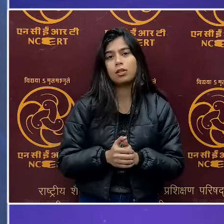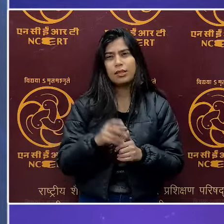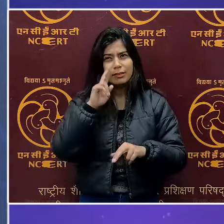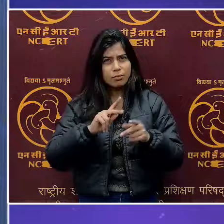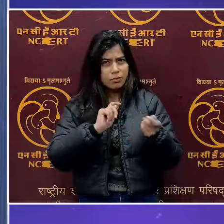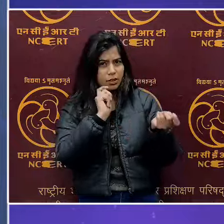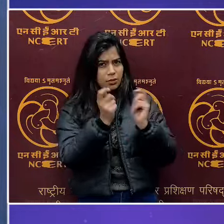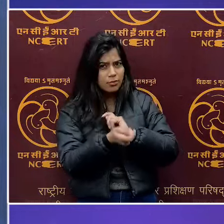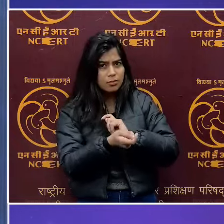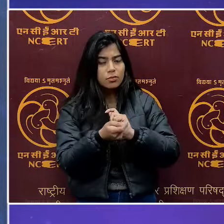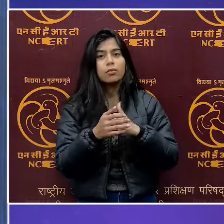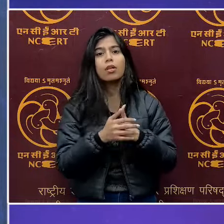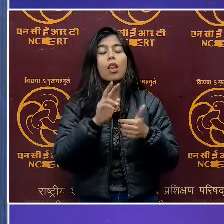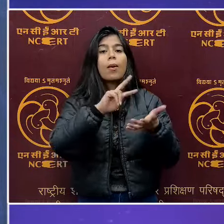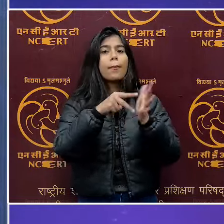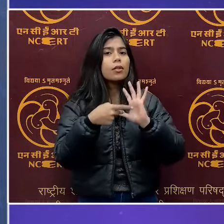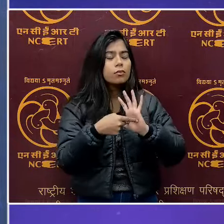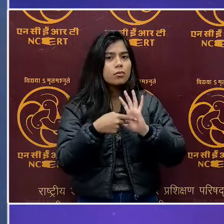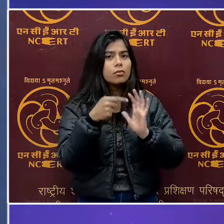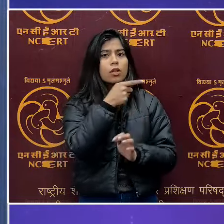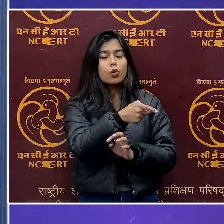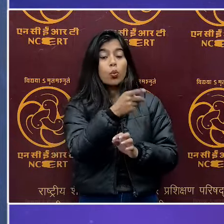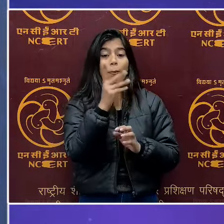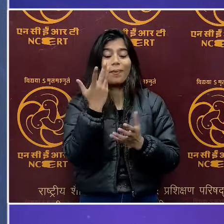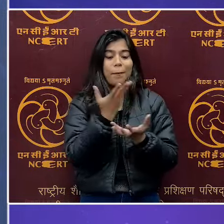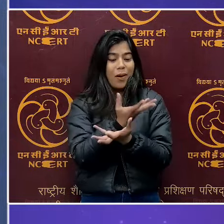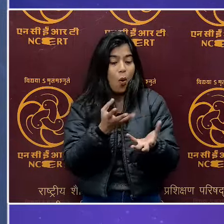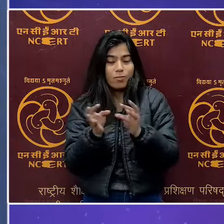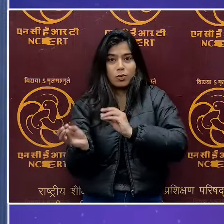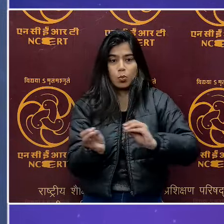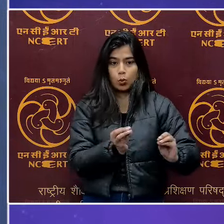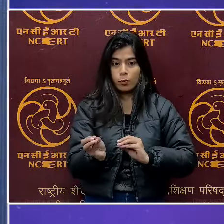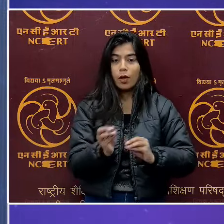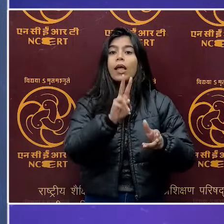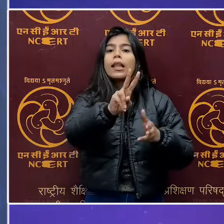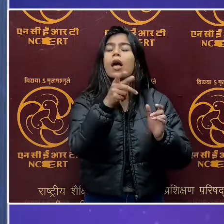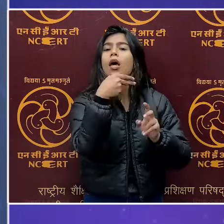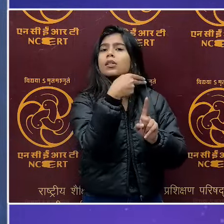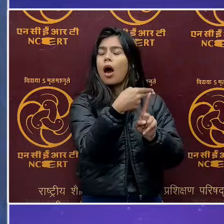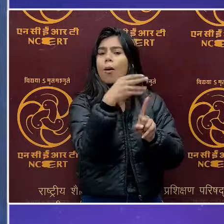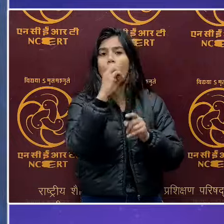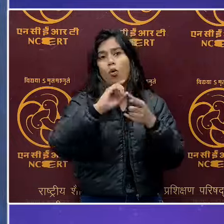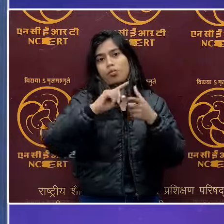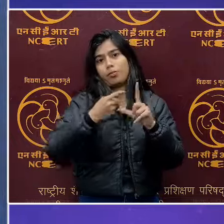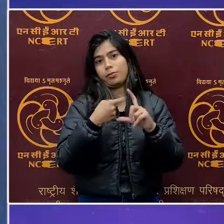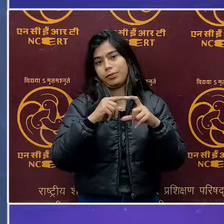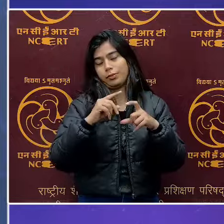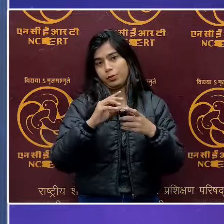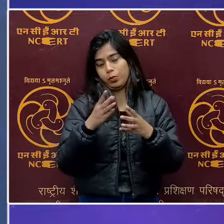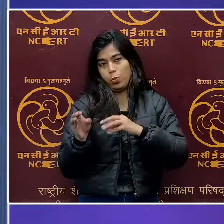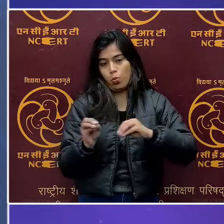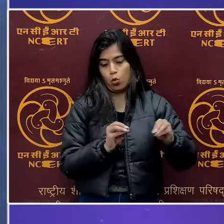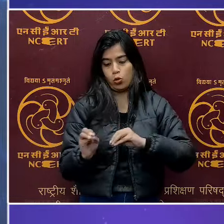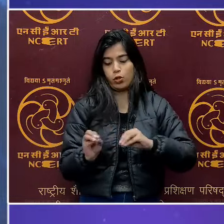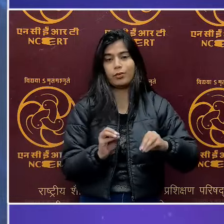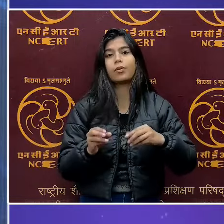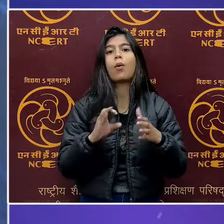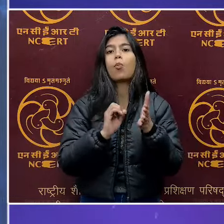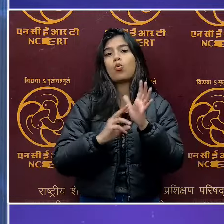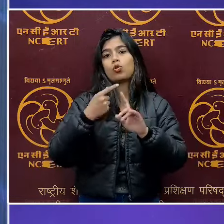changing, that means the object is moving. It is in motion. Now, the next question which comes is, what are the different types of